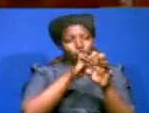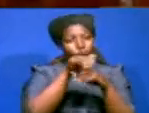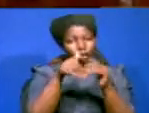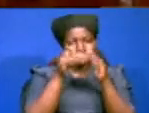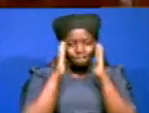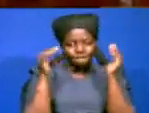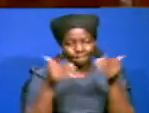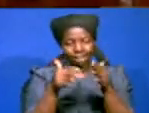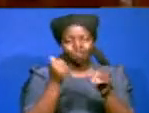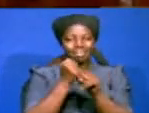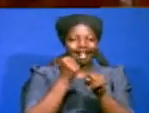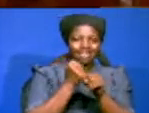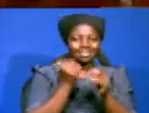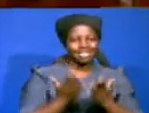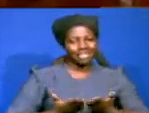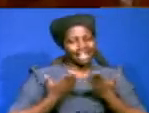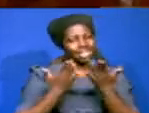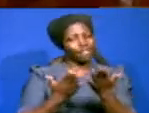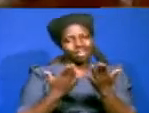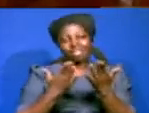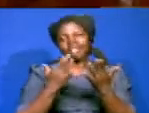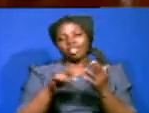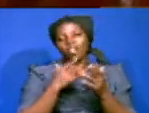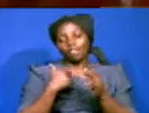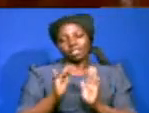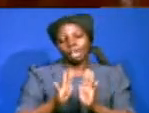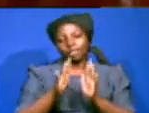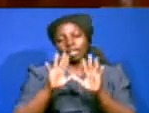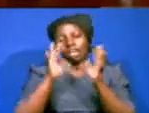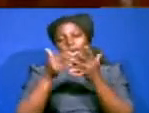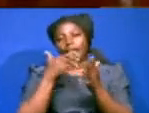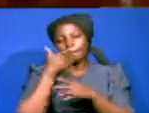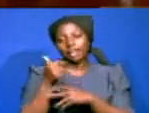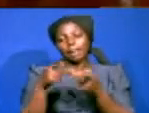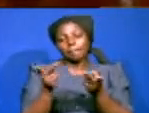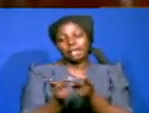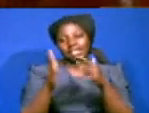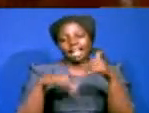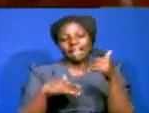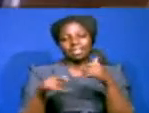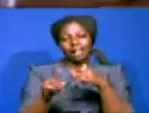Certainly, he has left the world a better place than he found it. Thank you, and God bless you.